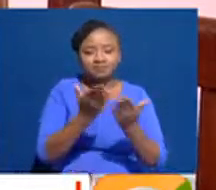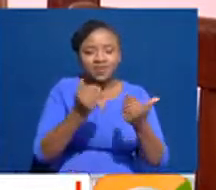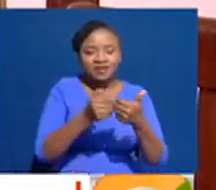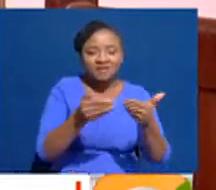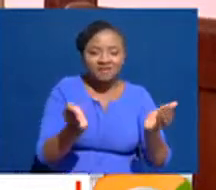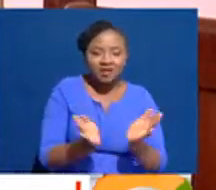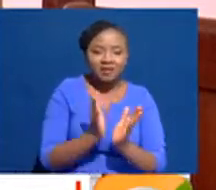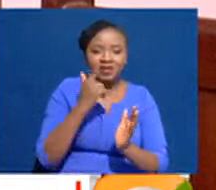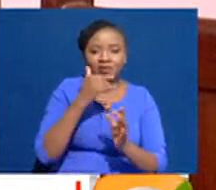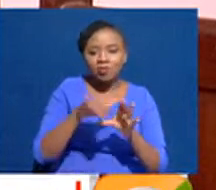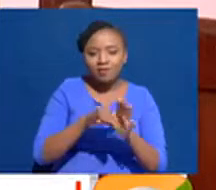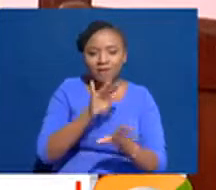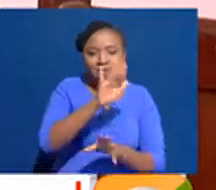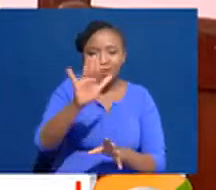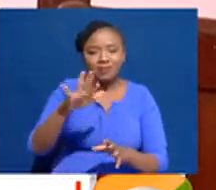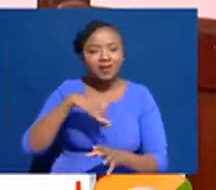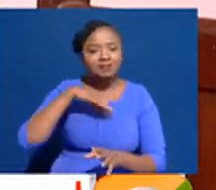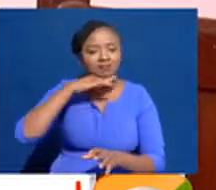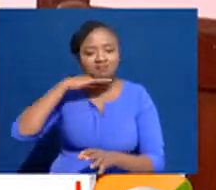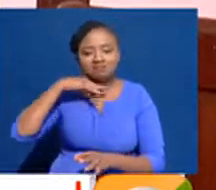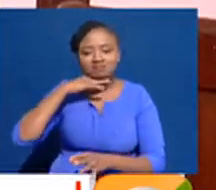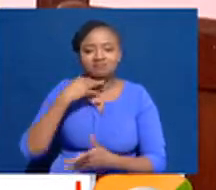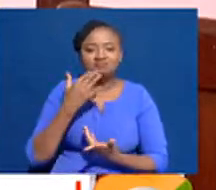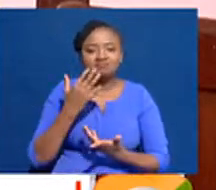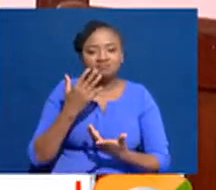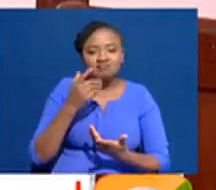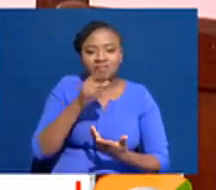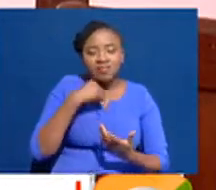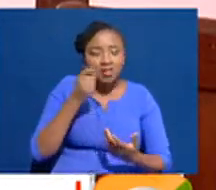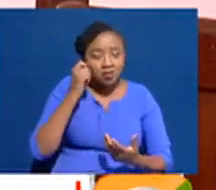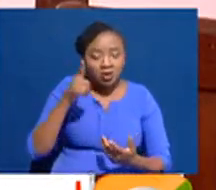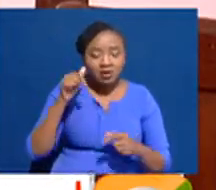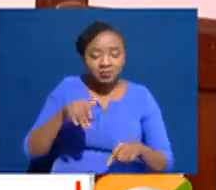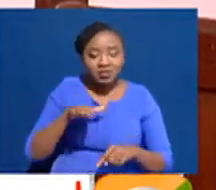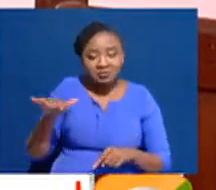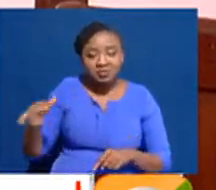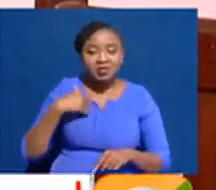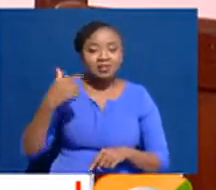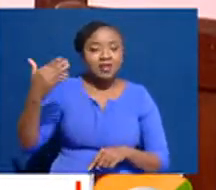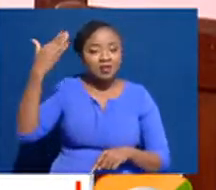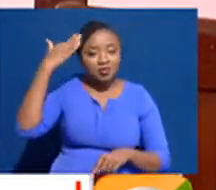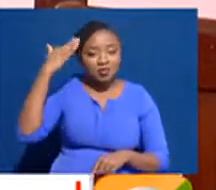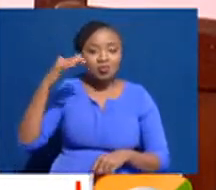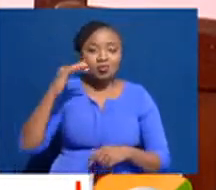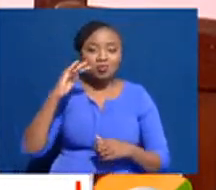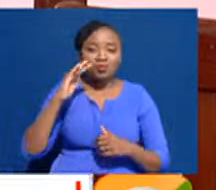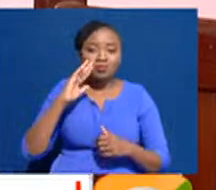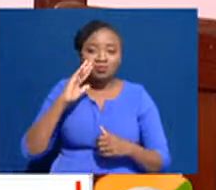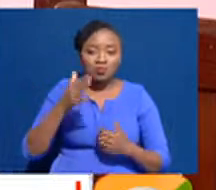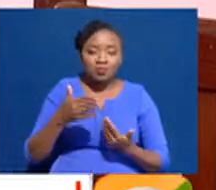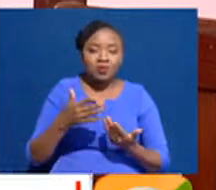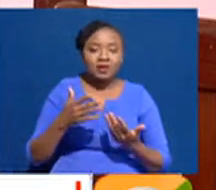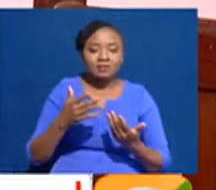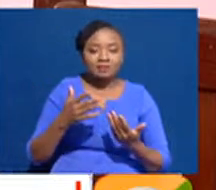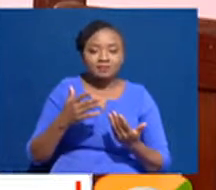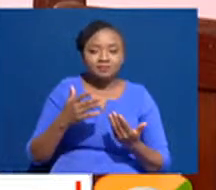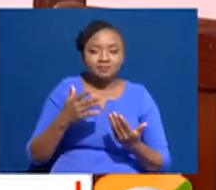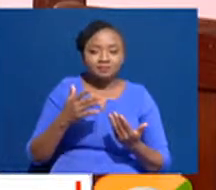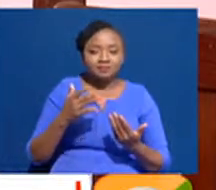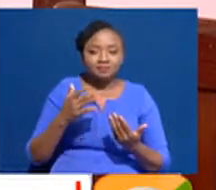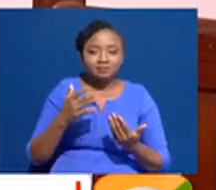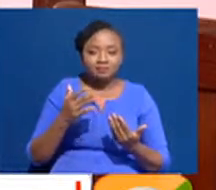lost their beloved ones. Today morning, they woke up knowing that they are going to nurture their children to